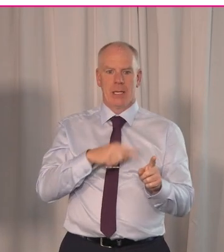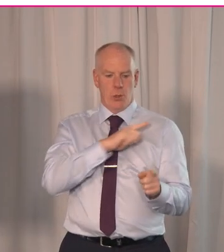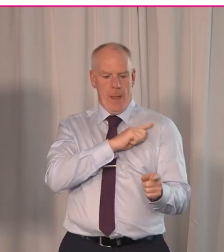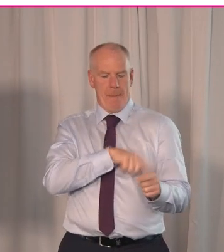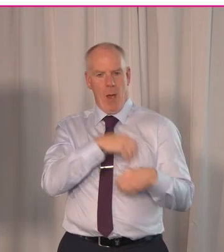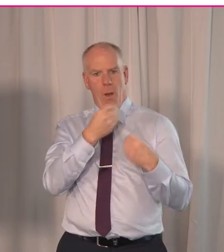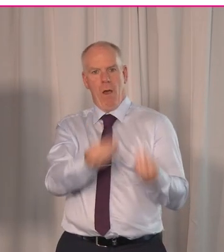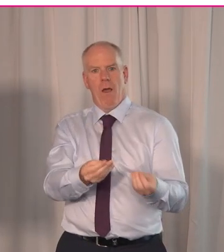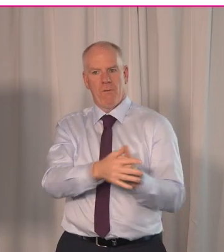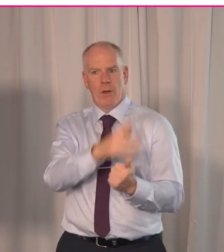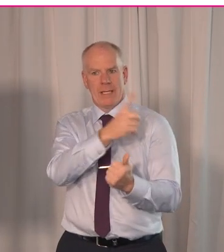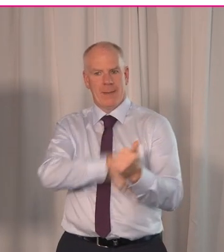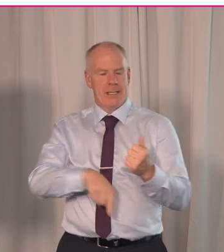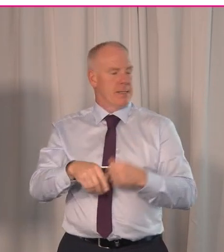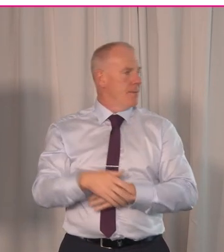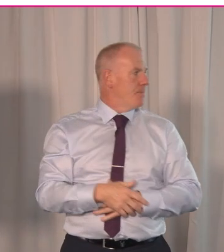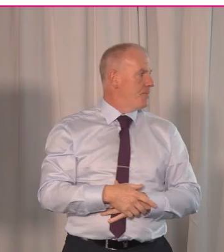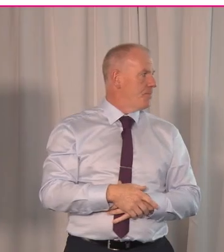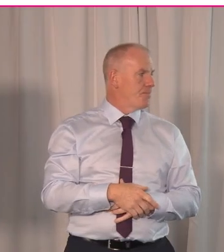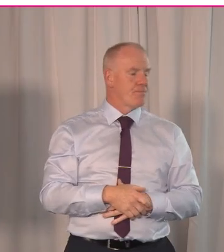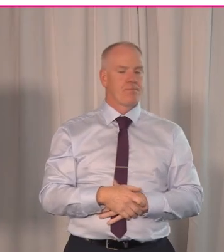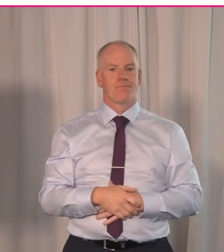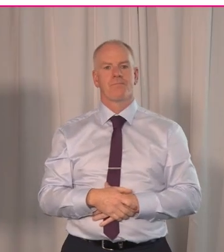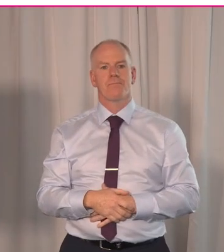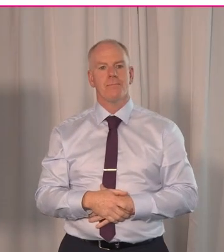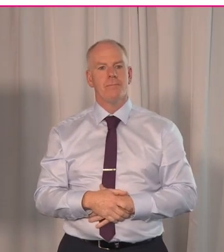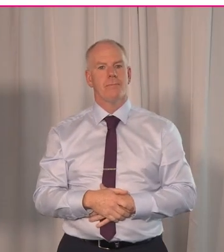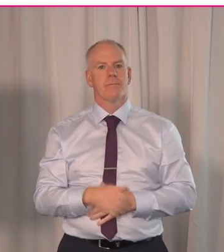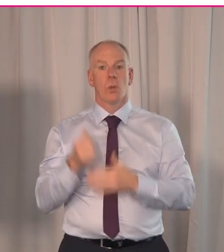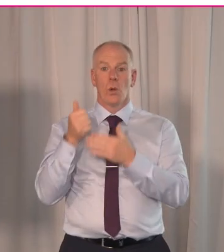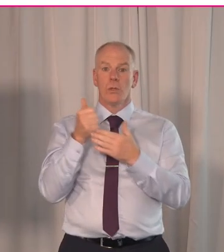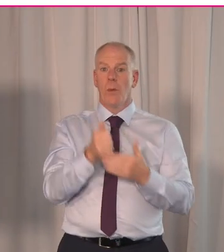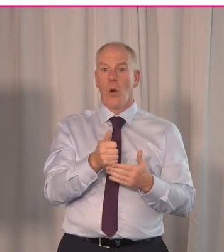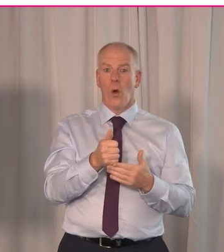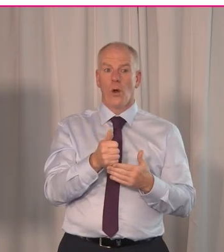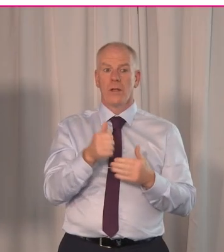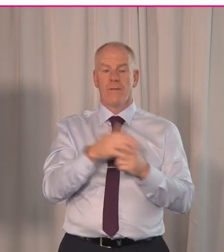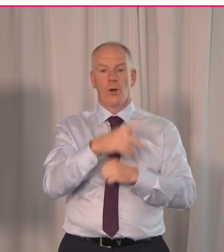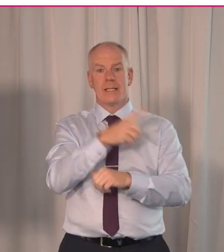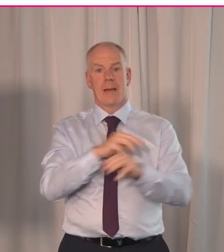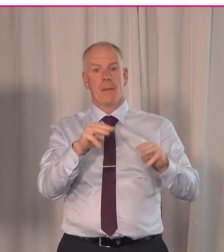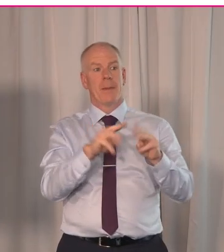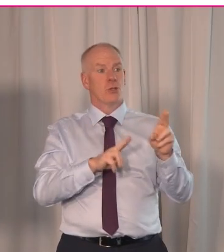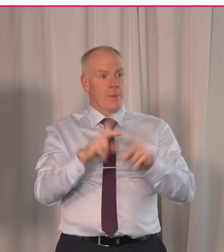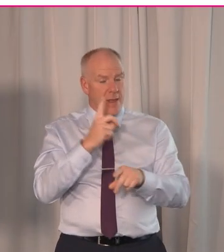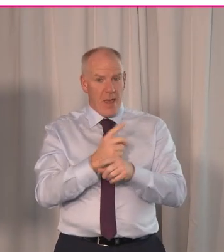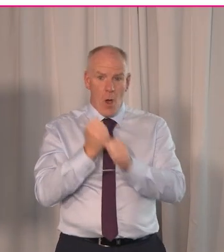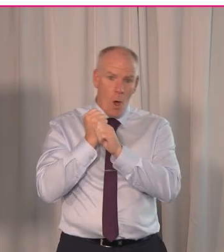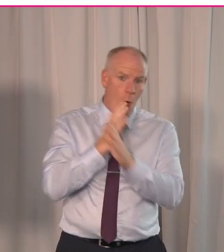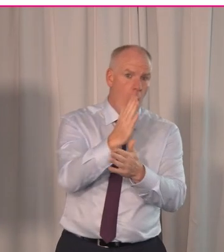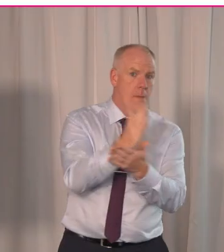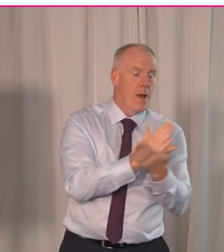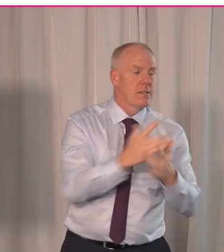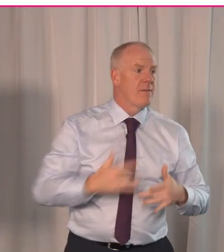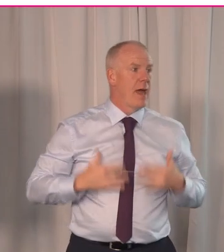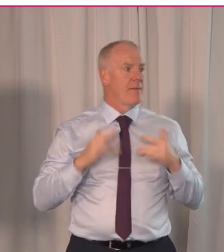approach to disability. And so if our support for disabled people is going to be there at all stages of life, we really must think